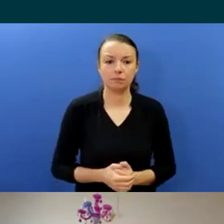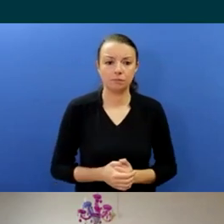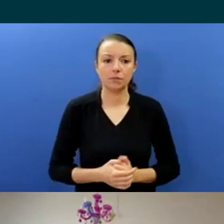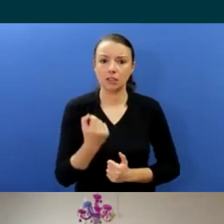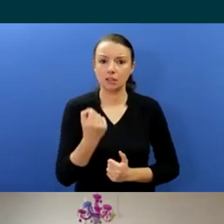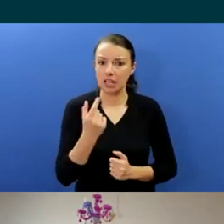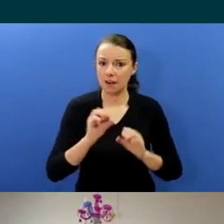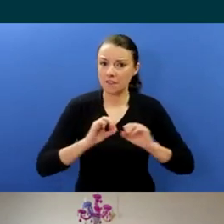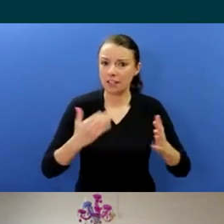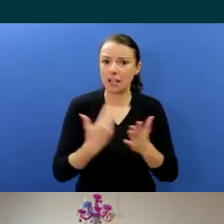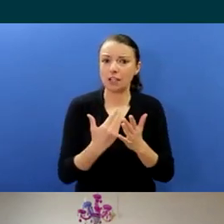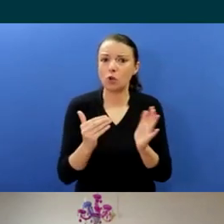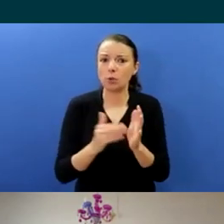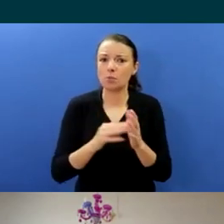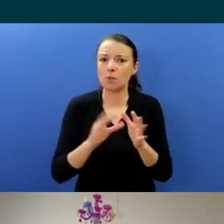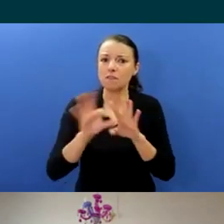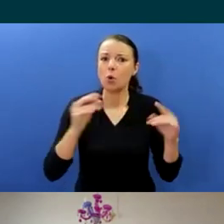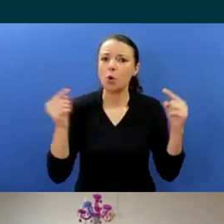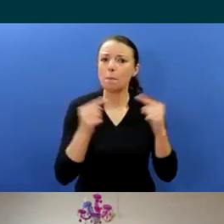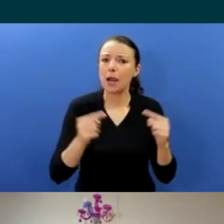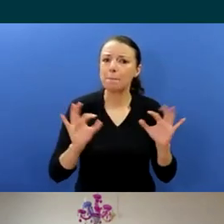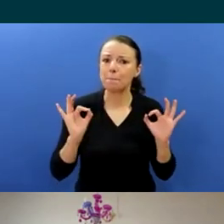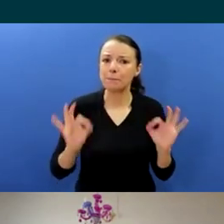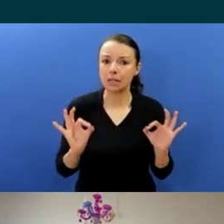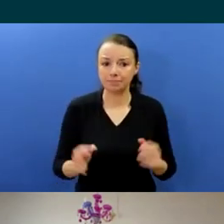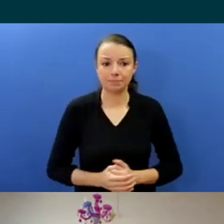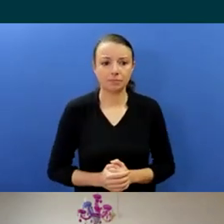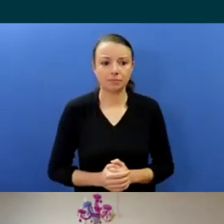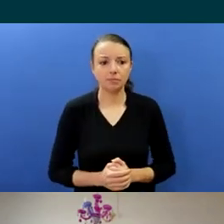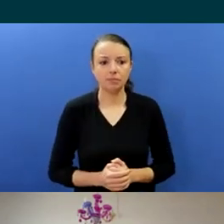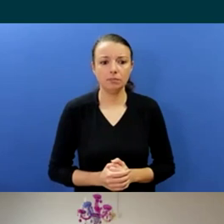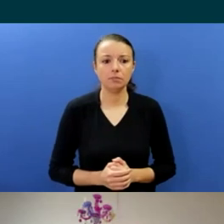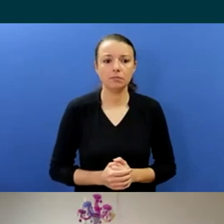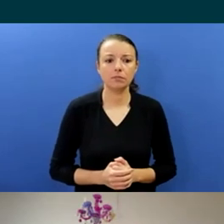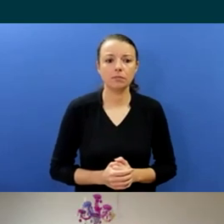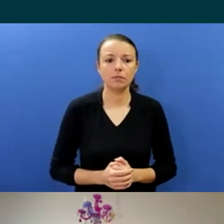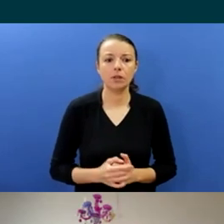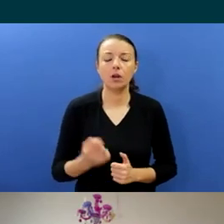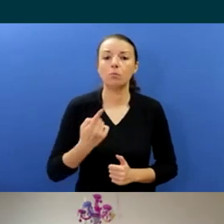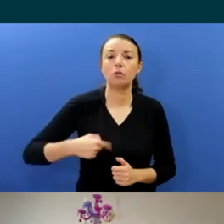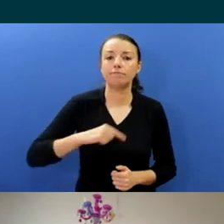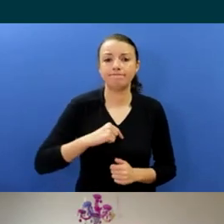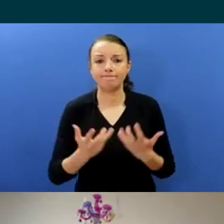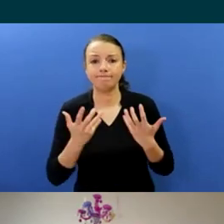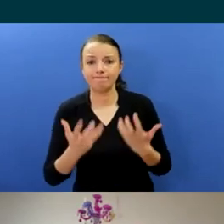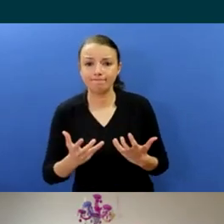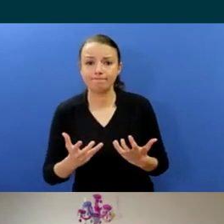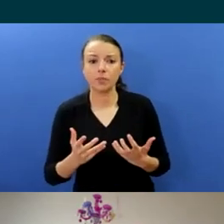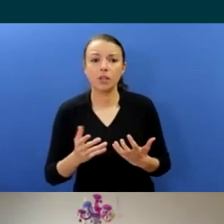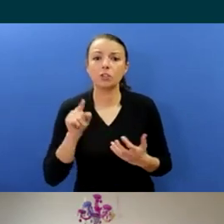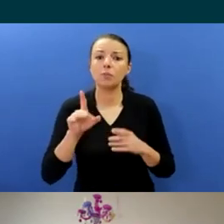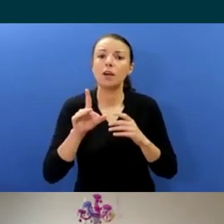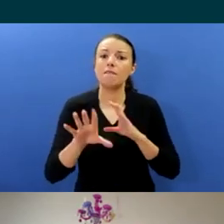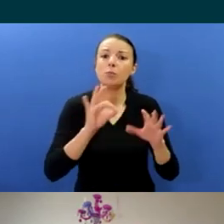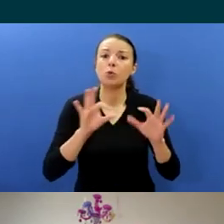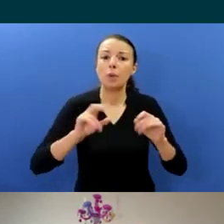we want to have gender, the age, the place of residence, the educational